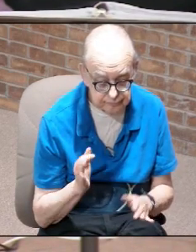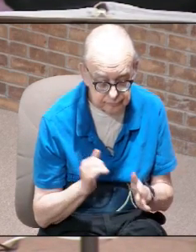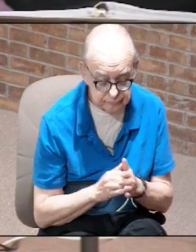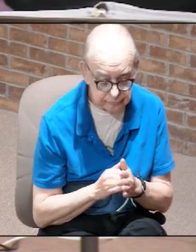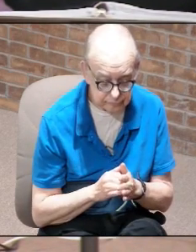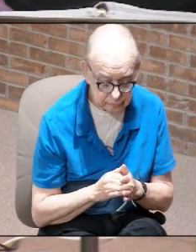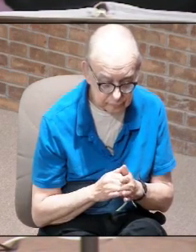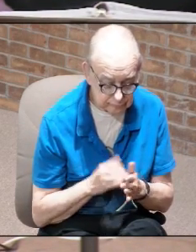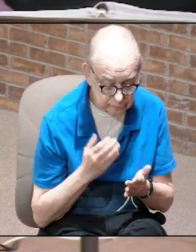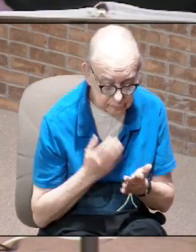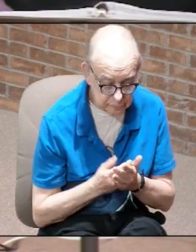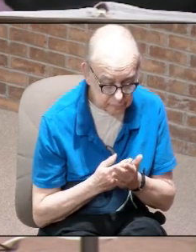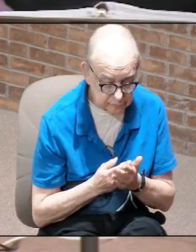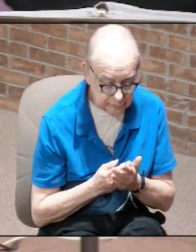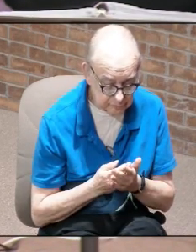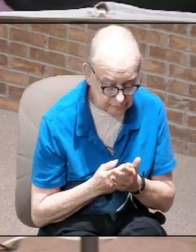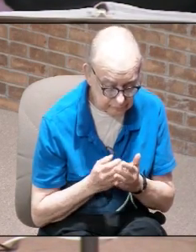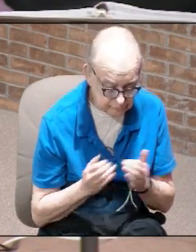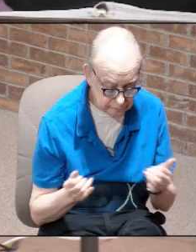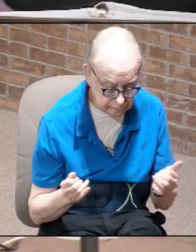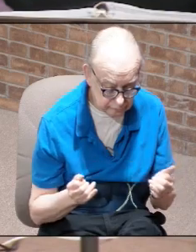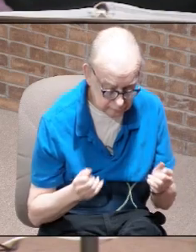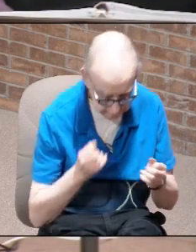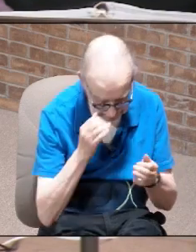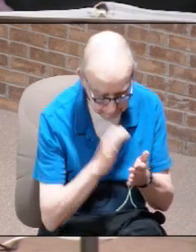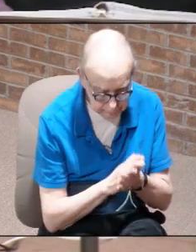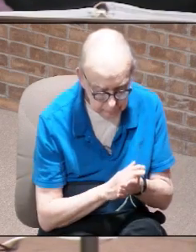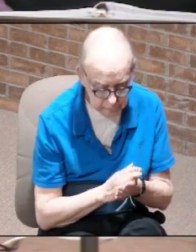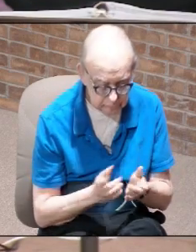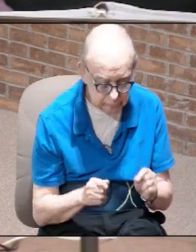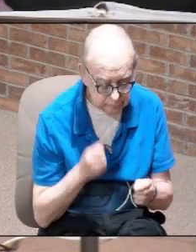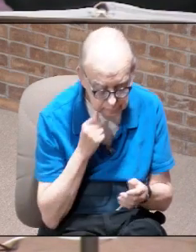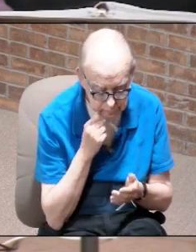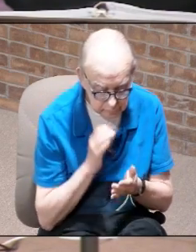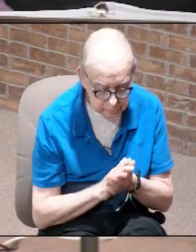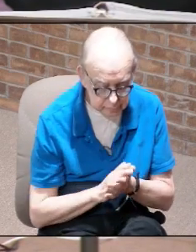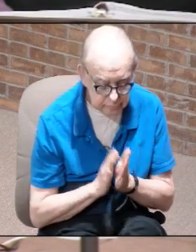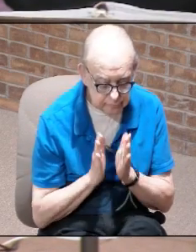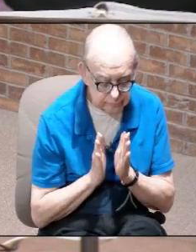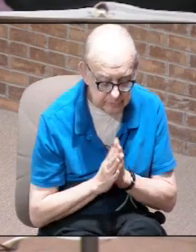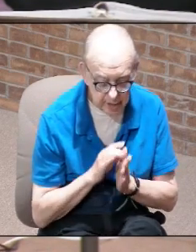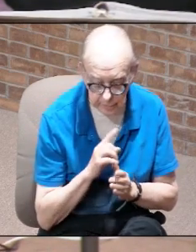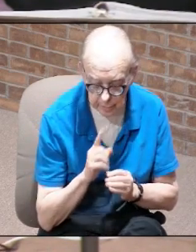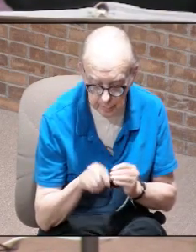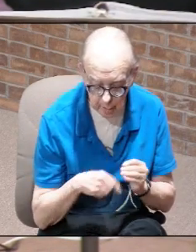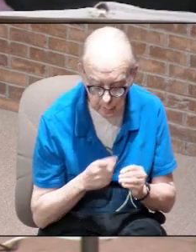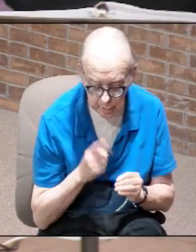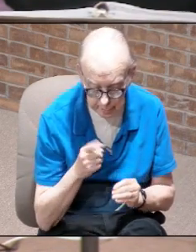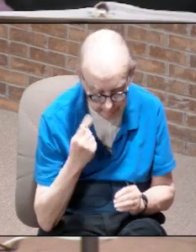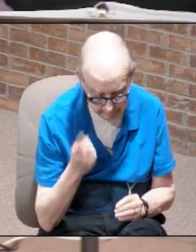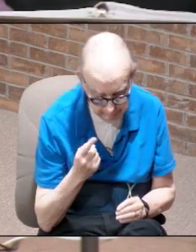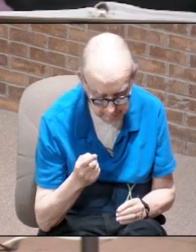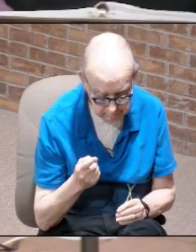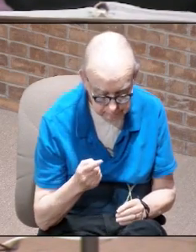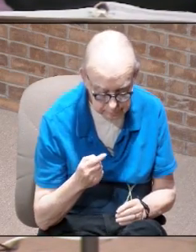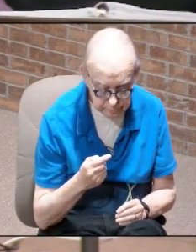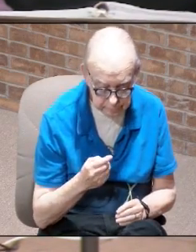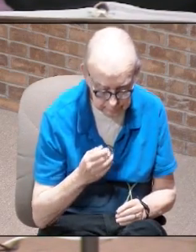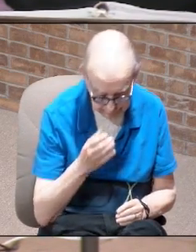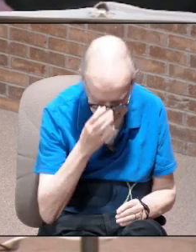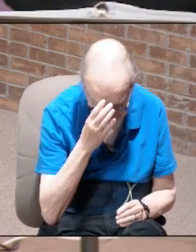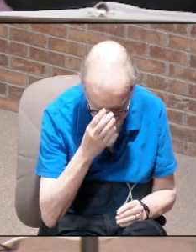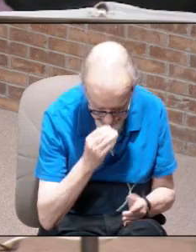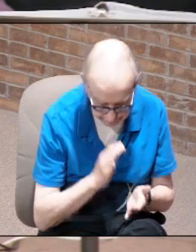That is a good line, husbands, when your wife is asking you, what are you thinking about? Saying, I have no